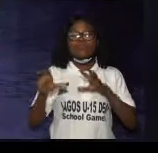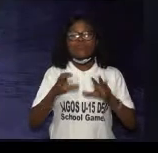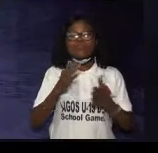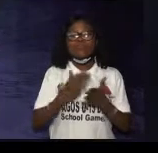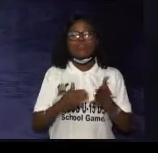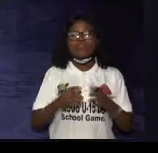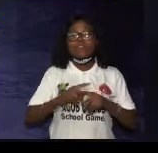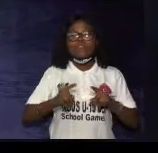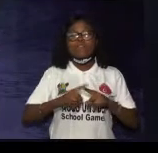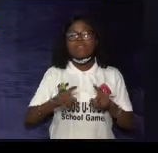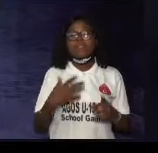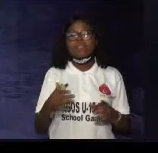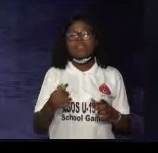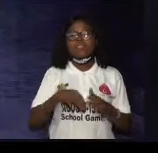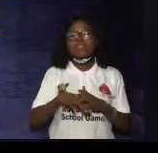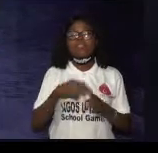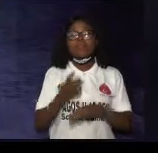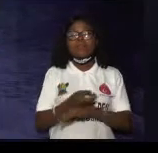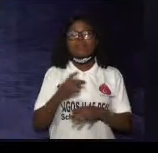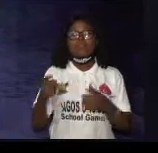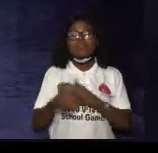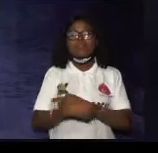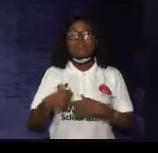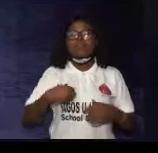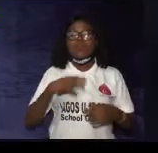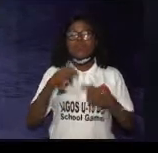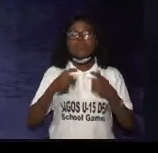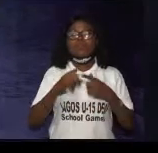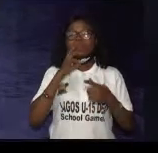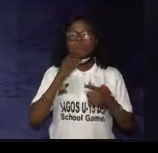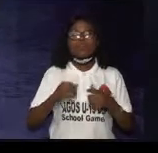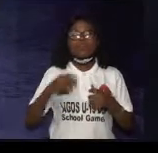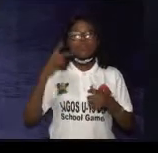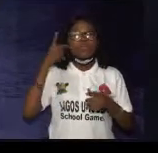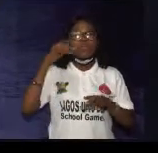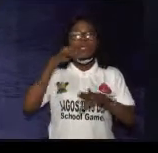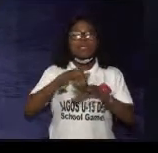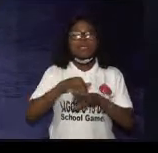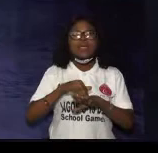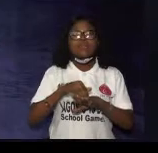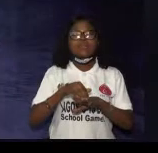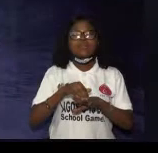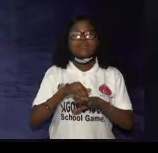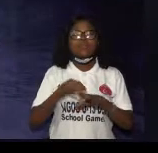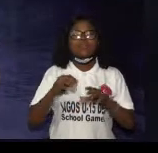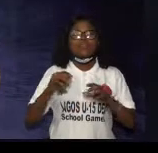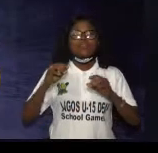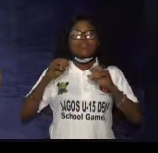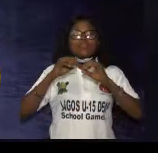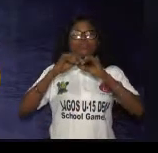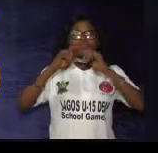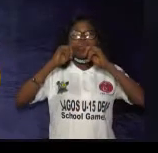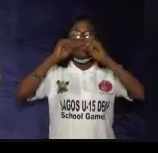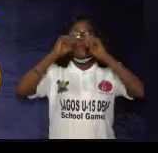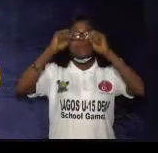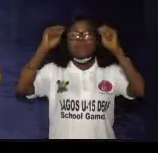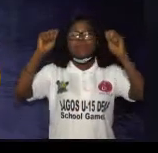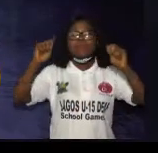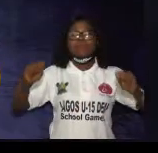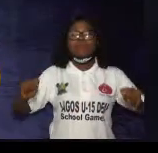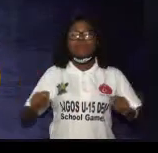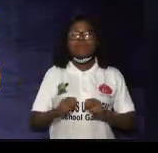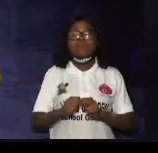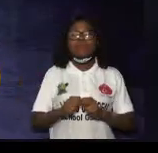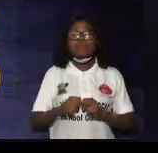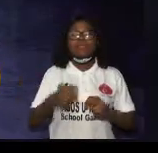been doing in the past couple of weeks. We'll be studying plane shapes. Specifically, we'll be looking at